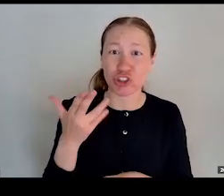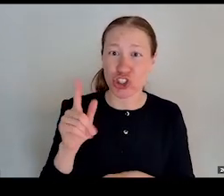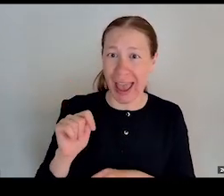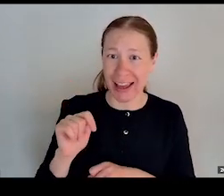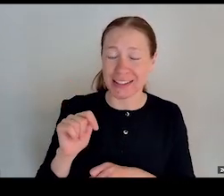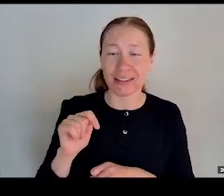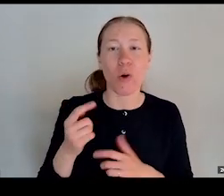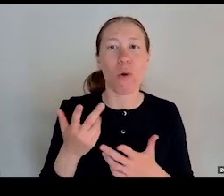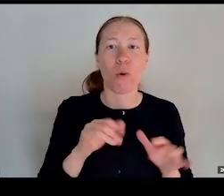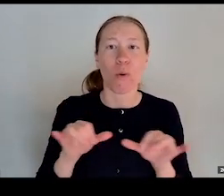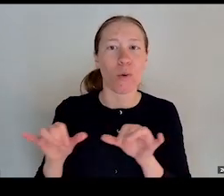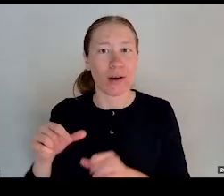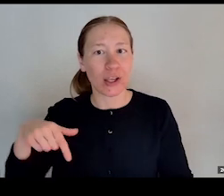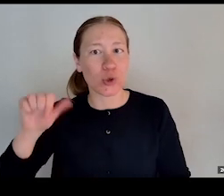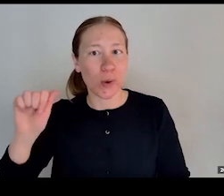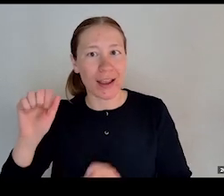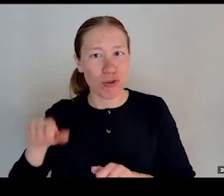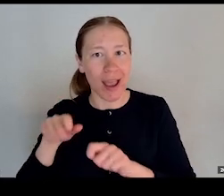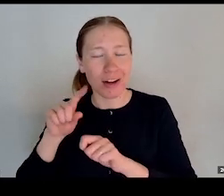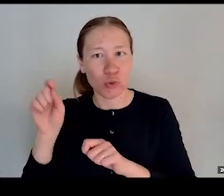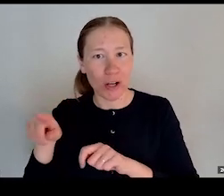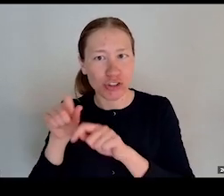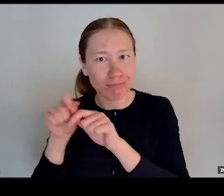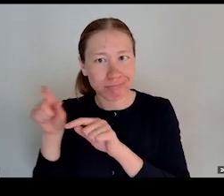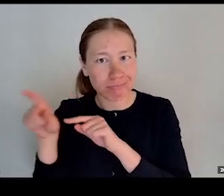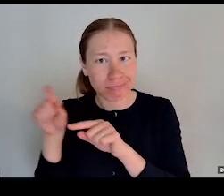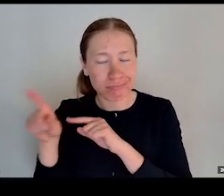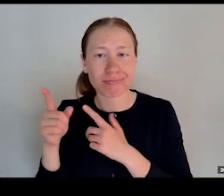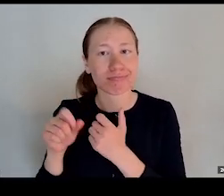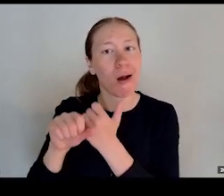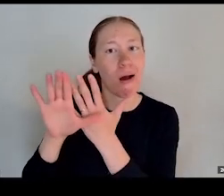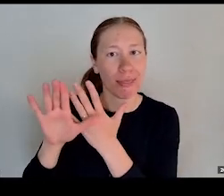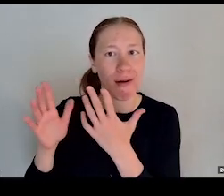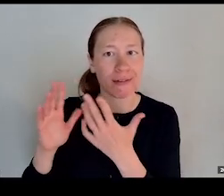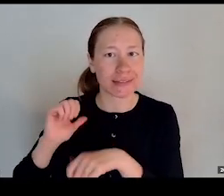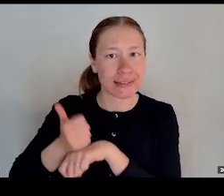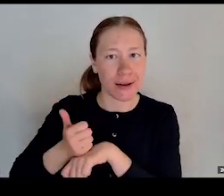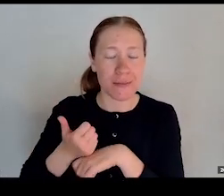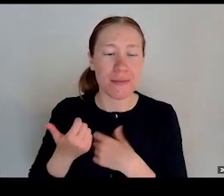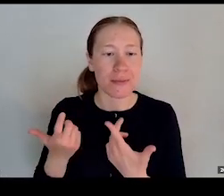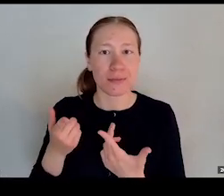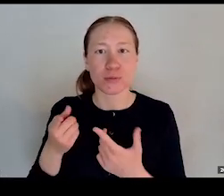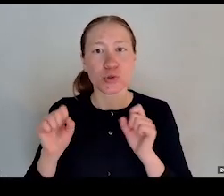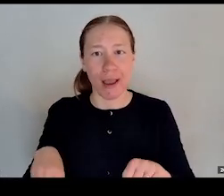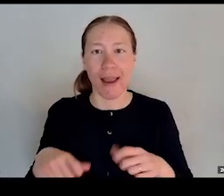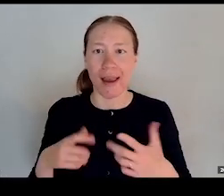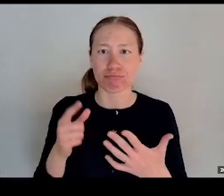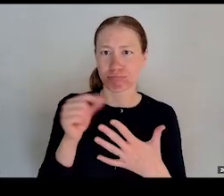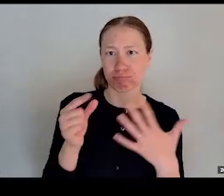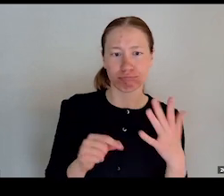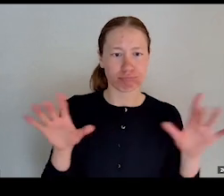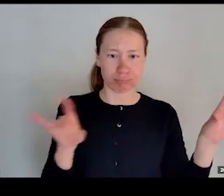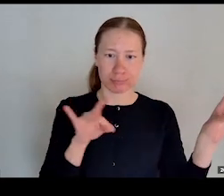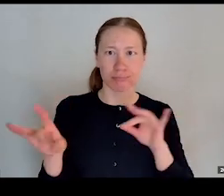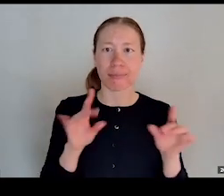using the Q&A, to submit questions when somebody's engaging in a virtual format so that they have various options